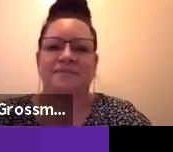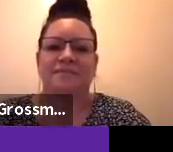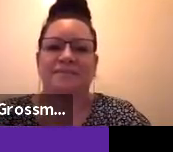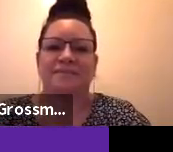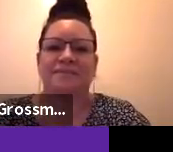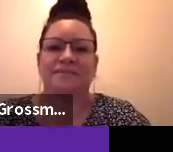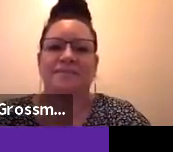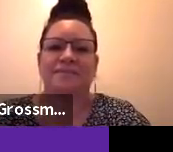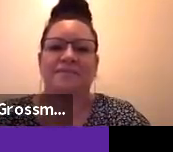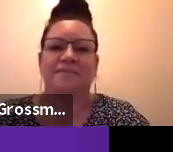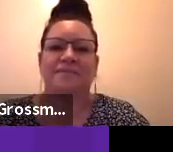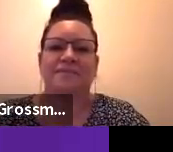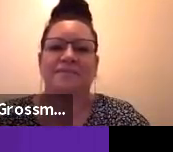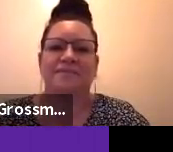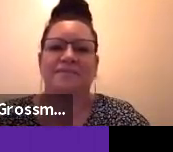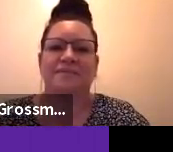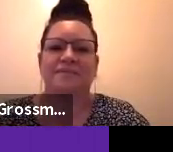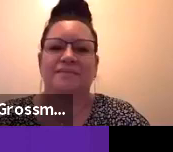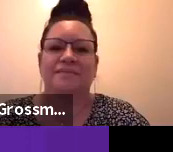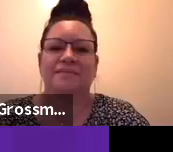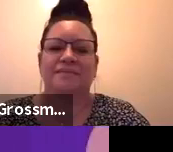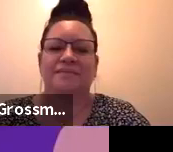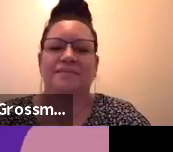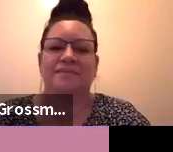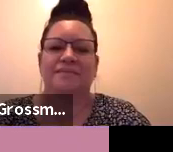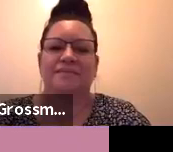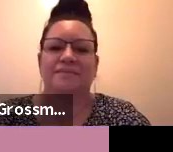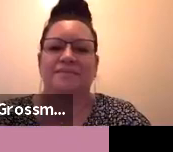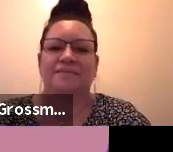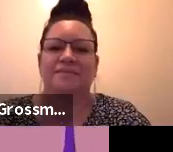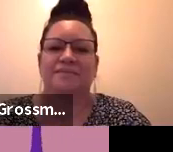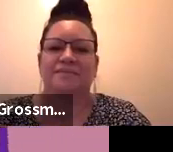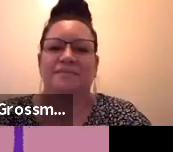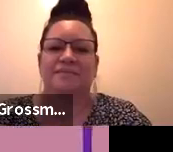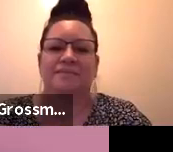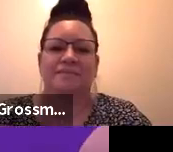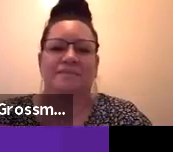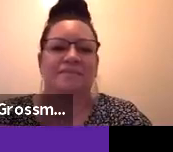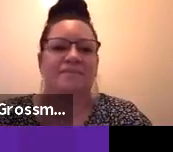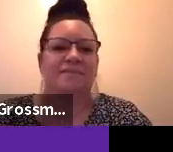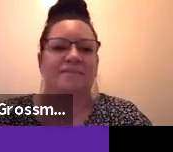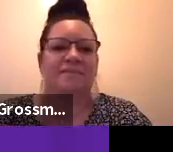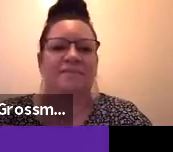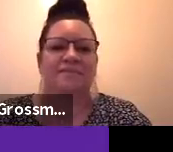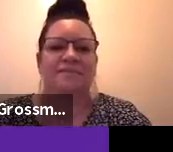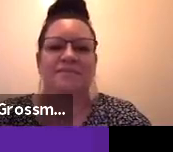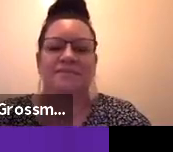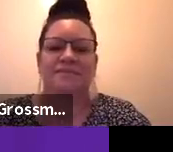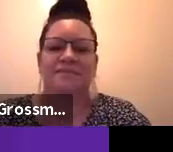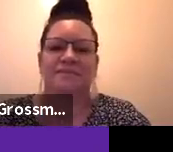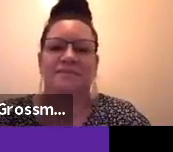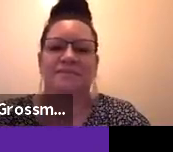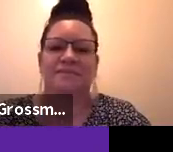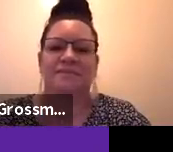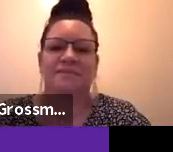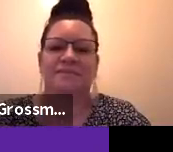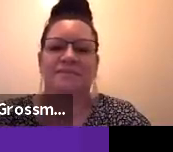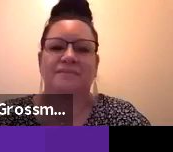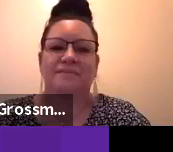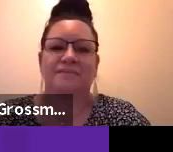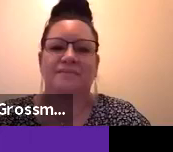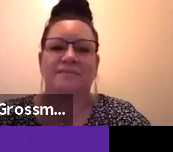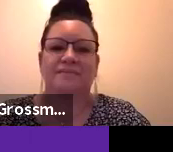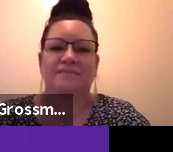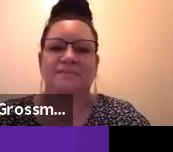of them are very unpleasant and we just want to turn away from them, get rid of them. And a lot of them are kind of neutral, they're neither positive nor